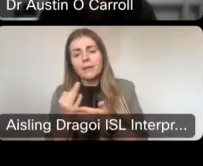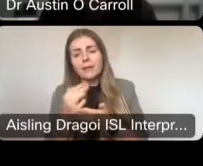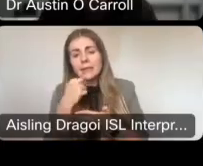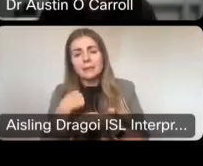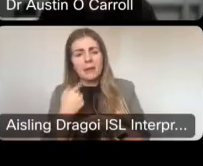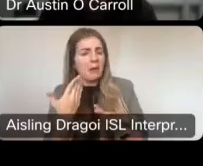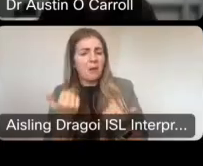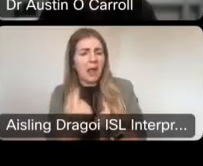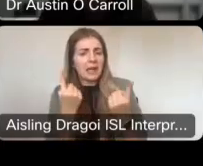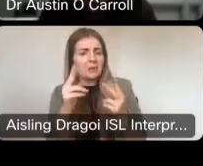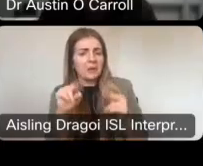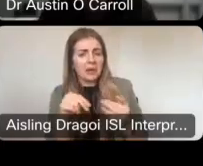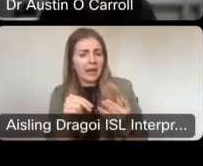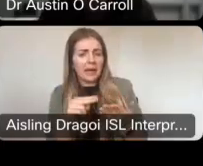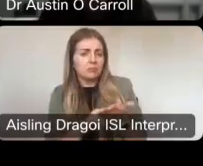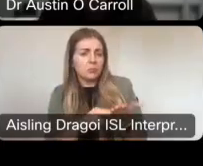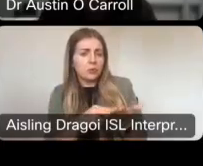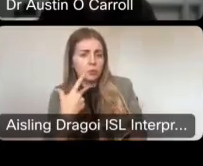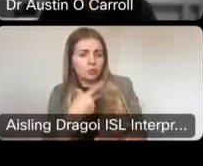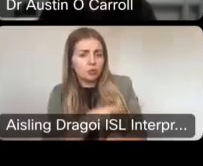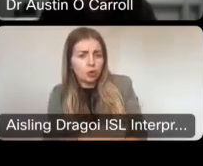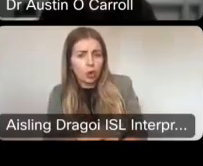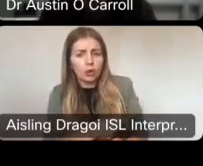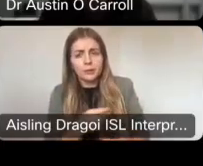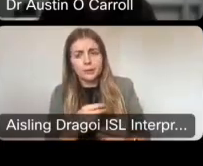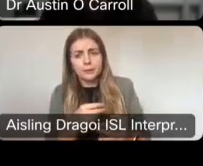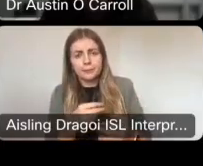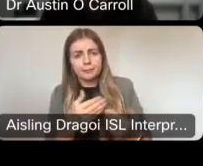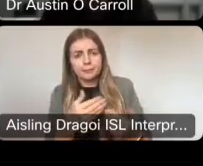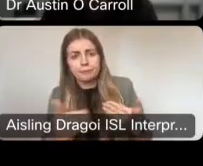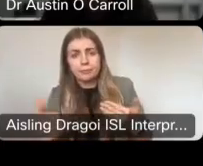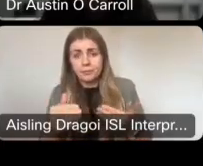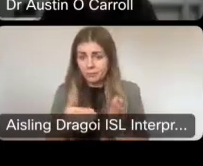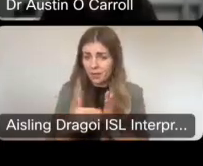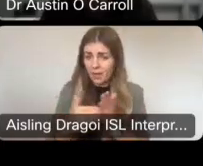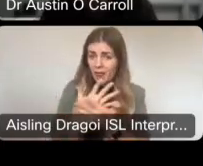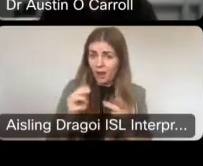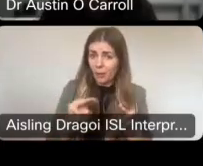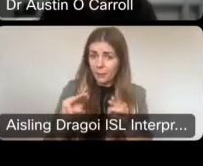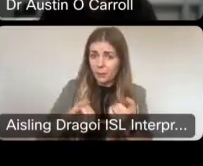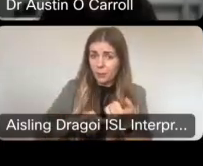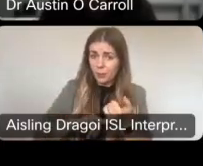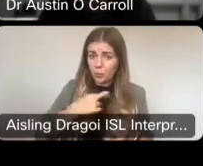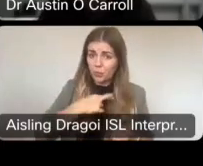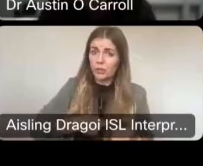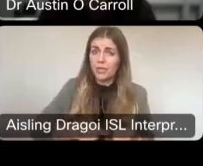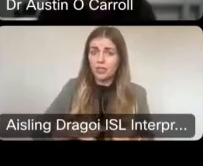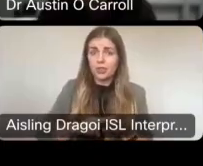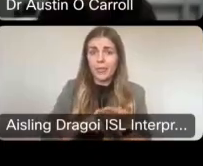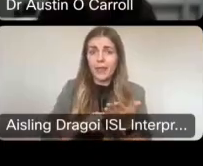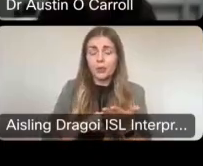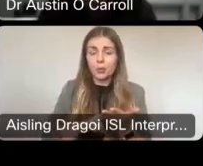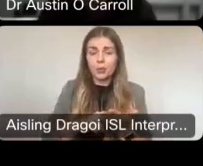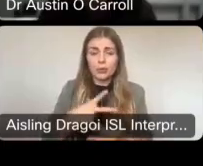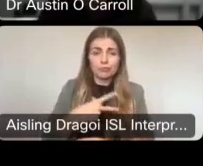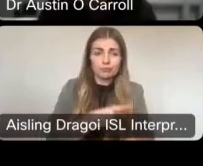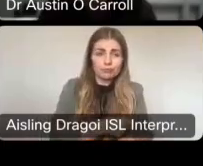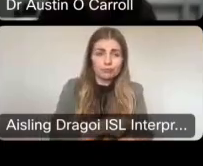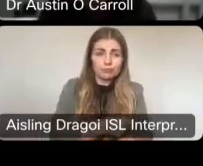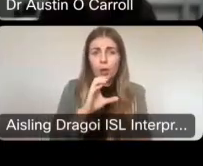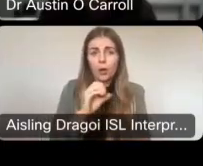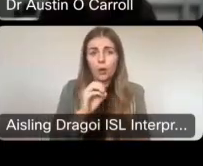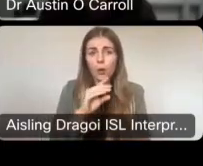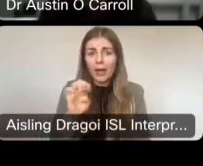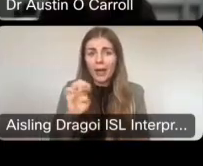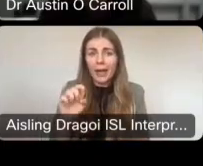drugs. Yeah, anyone can end up using drugs. And lots of people who are wealthy use drugs. They use cocaine or hash, but they use powder cocaine. If you're born into,